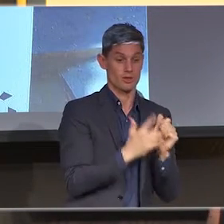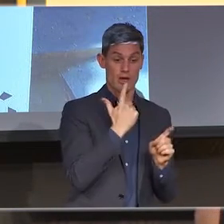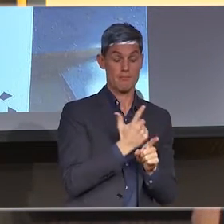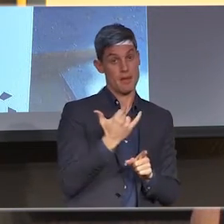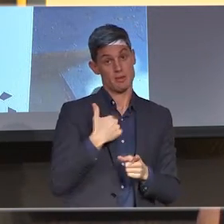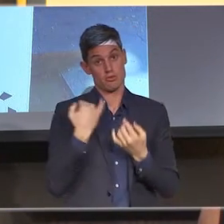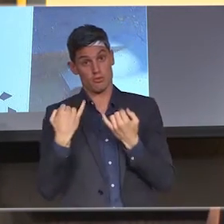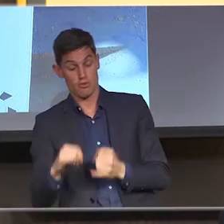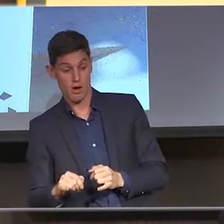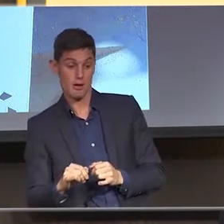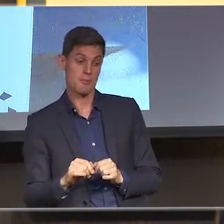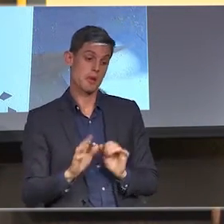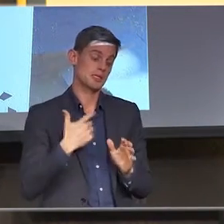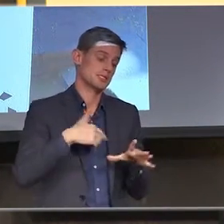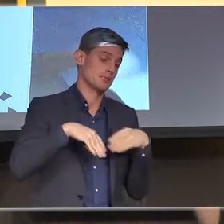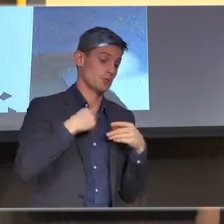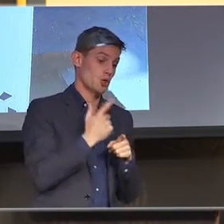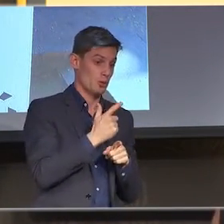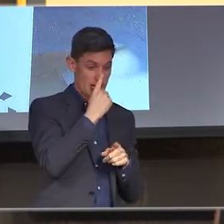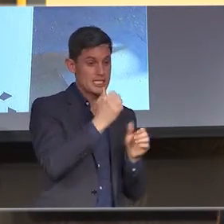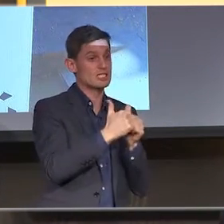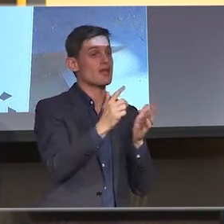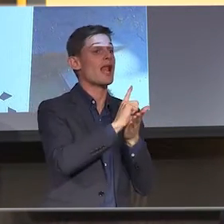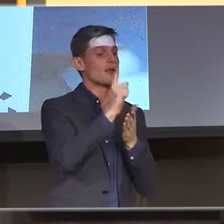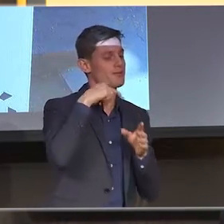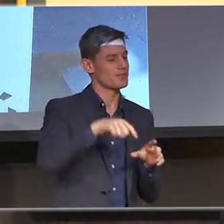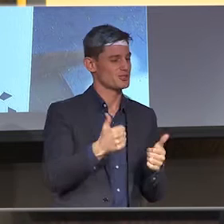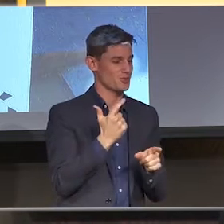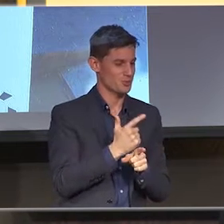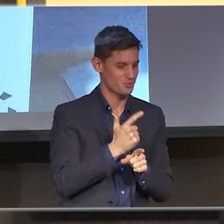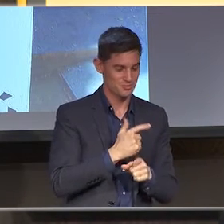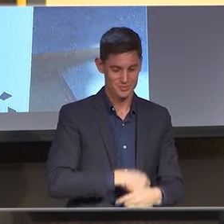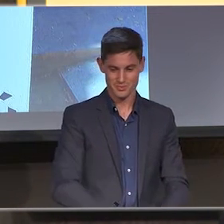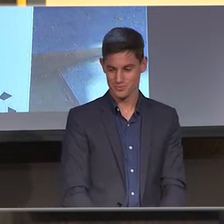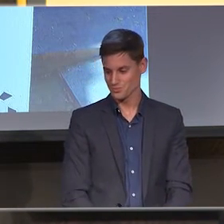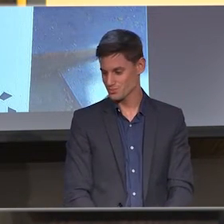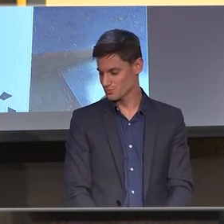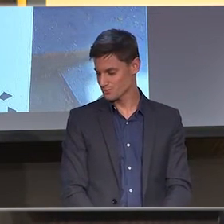keep going. You can all disagree with each other outside afterwards.